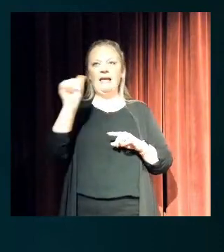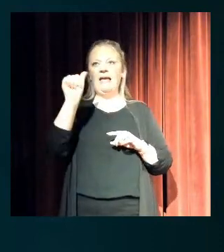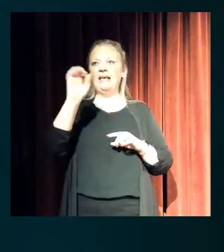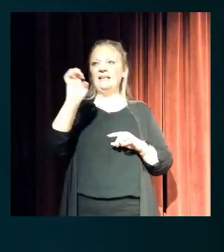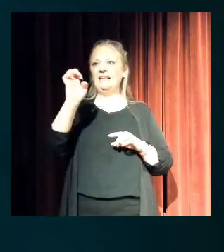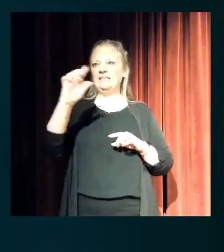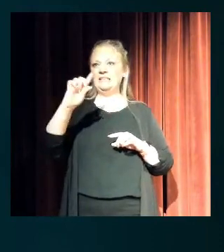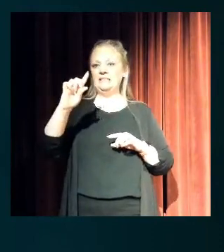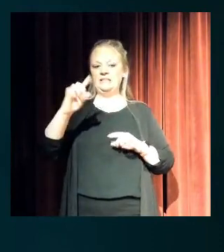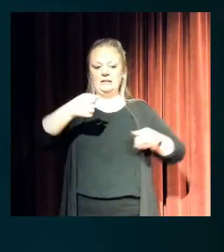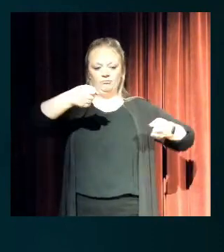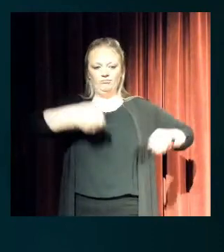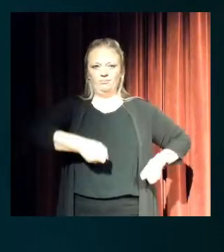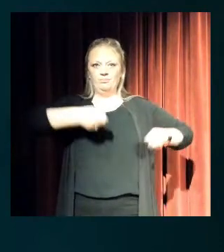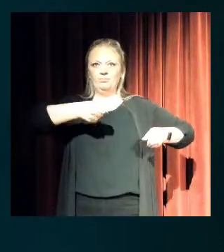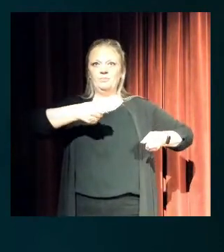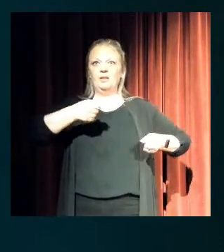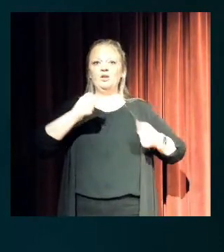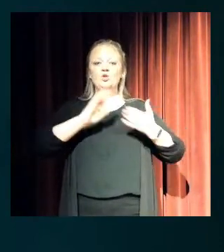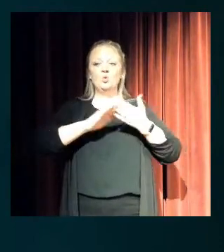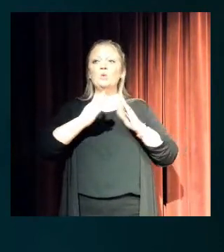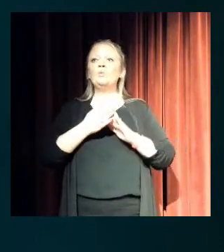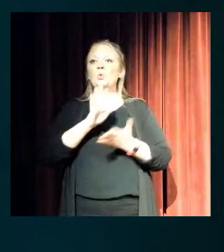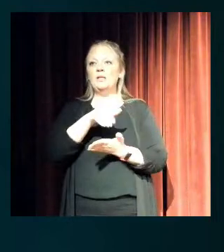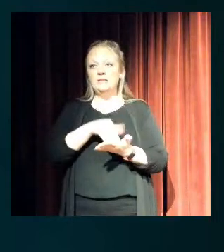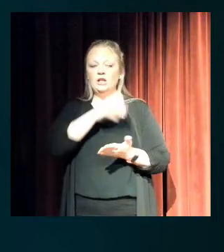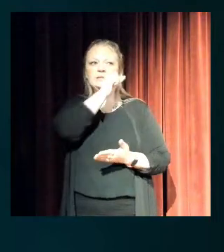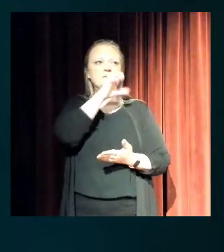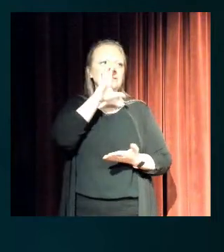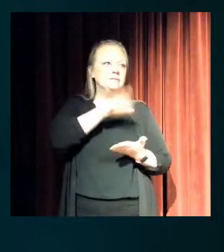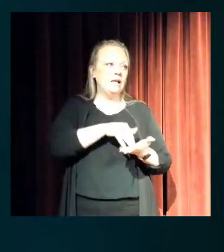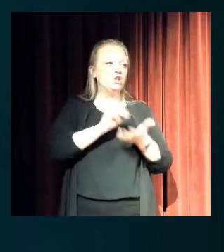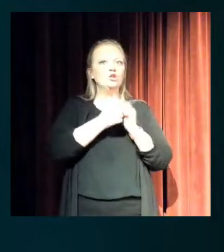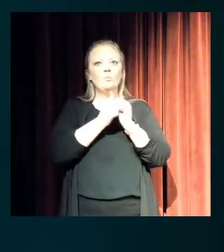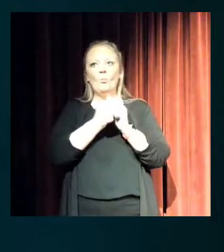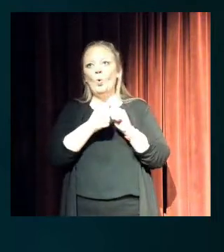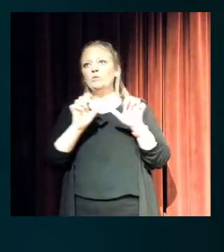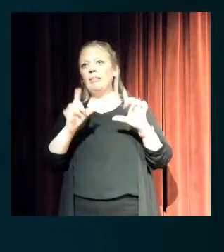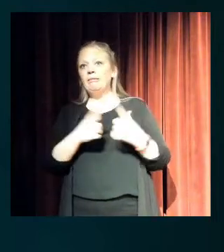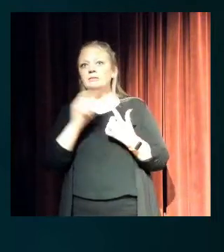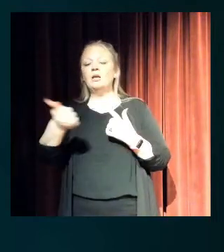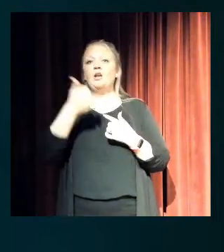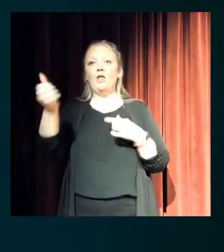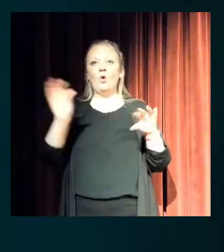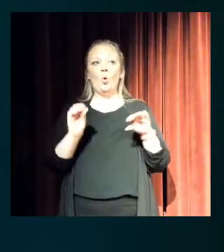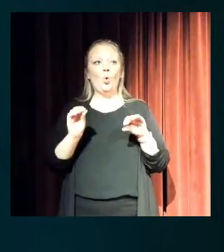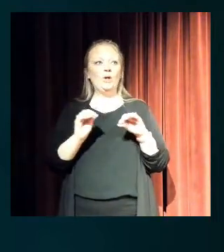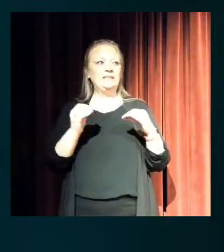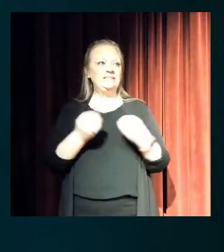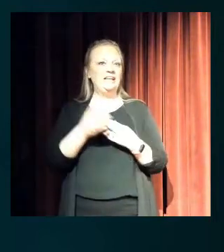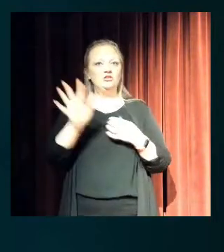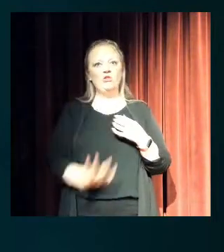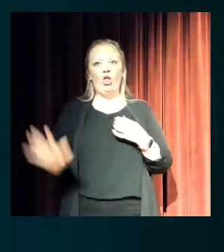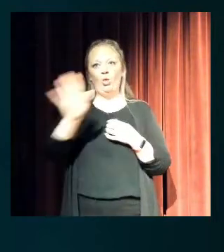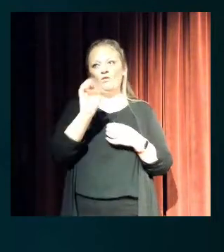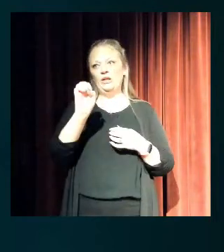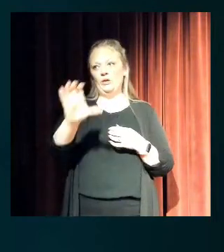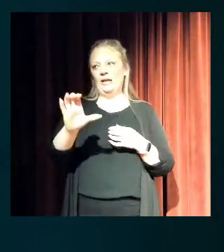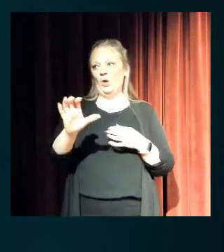defibrillators, AEDs, to community centers, senior centers, sports leagues, and other organizations around Erie County.